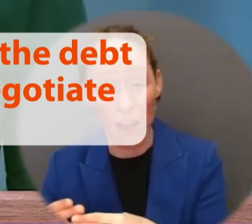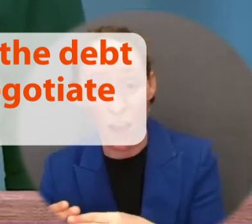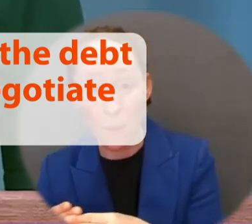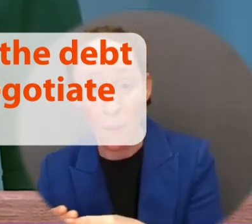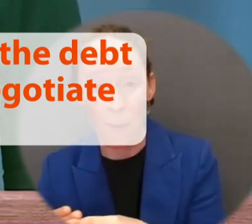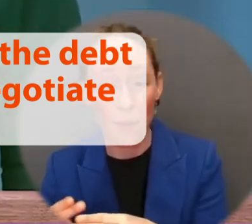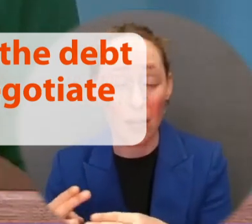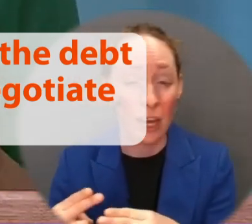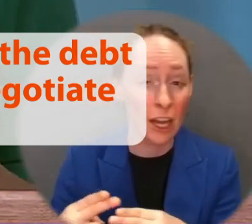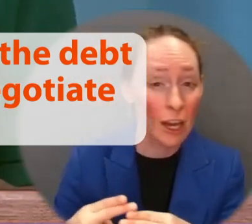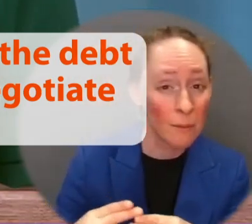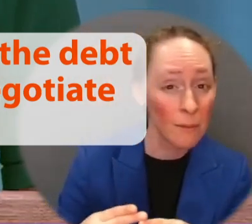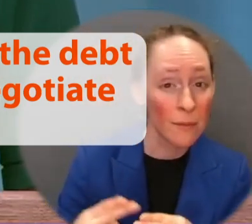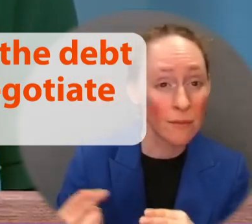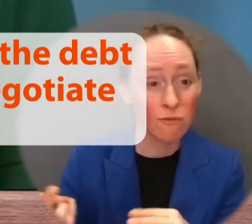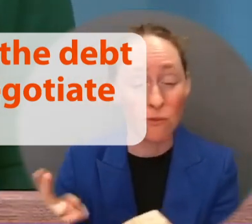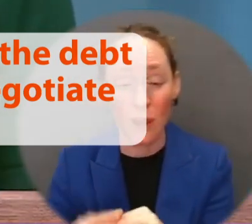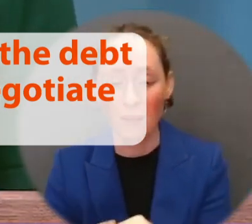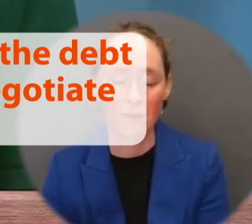Certainly not going to negotiate from here or